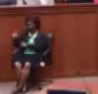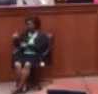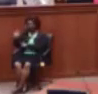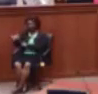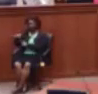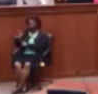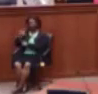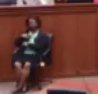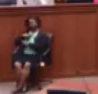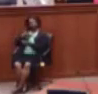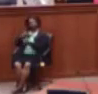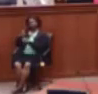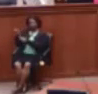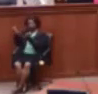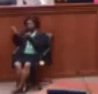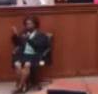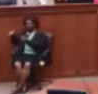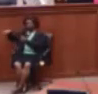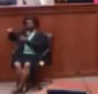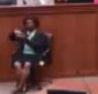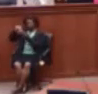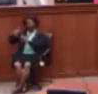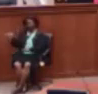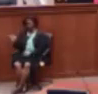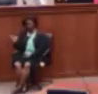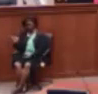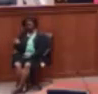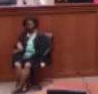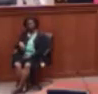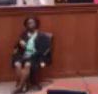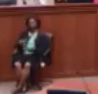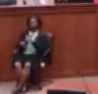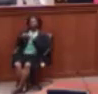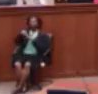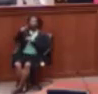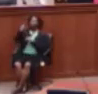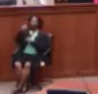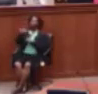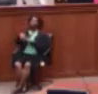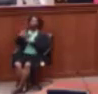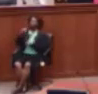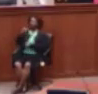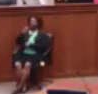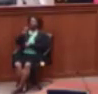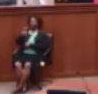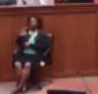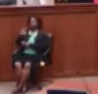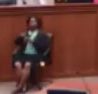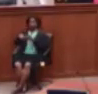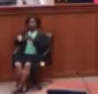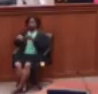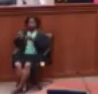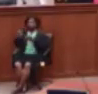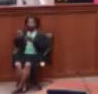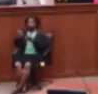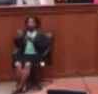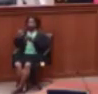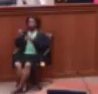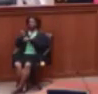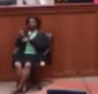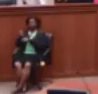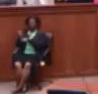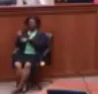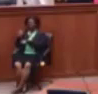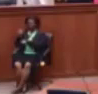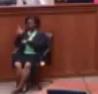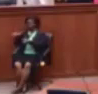the success of Jumpstart is the IBC results. Every year in mid-July, we get